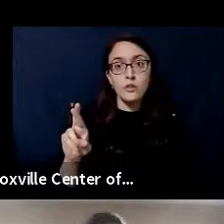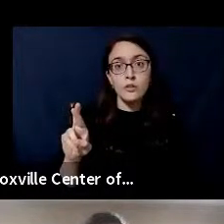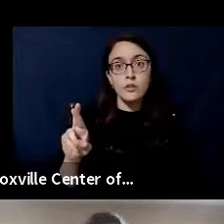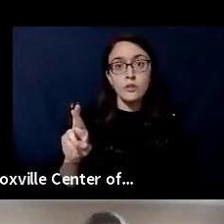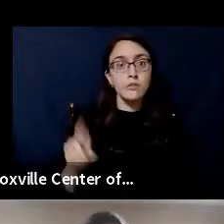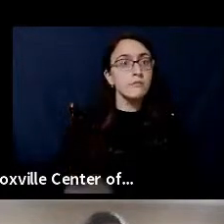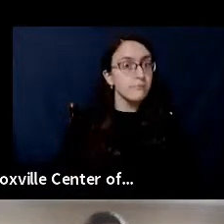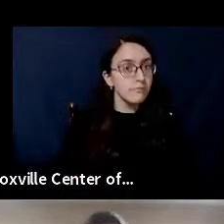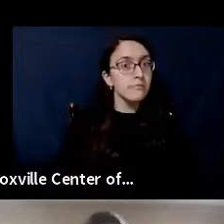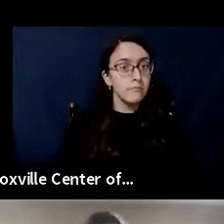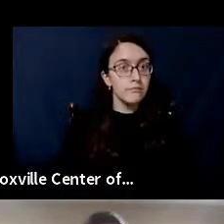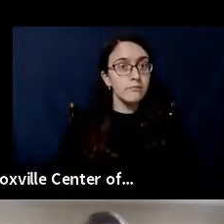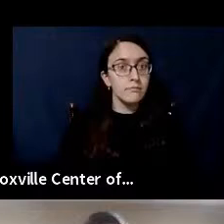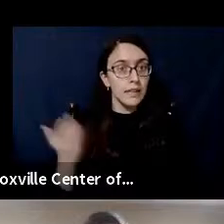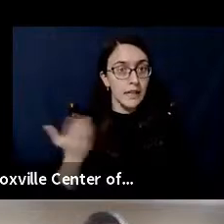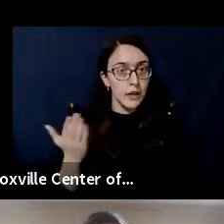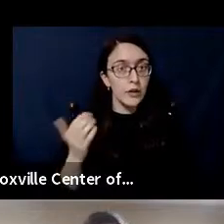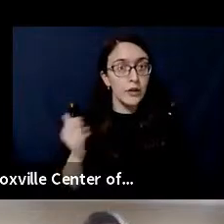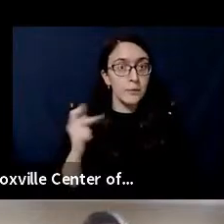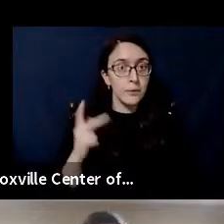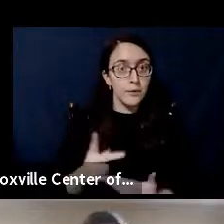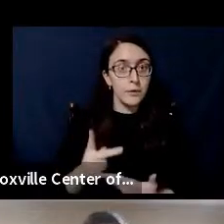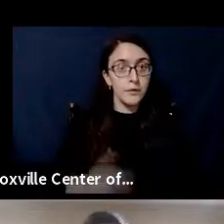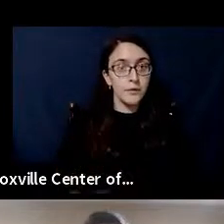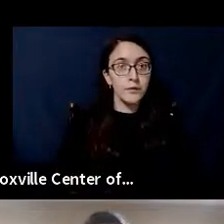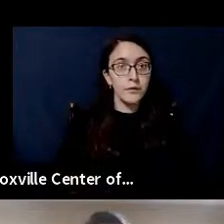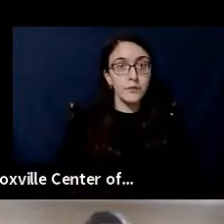Here, approved.